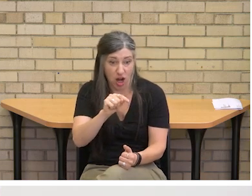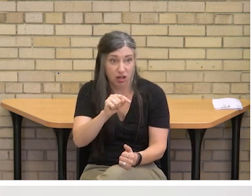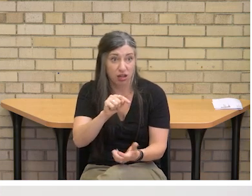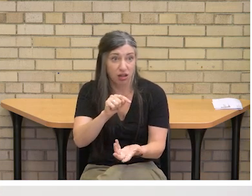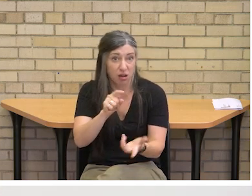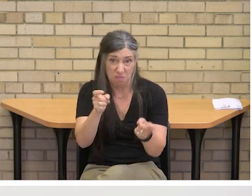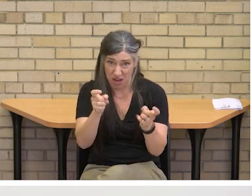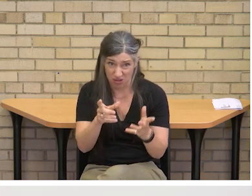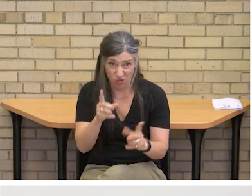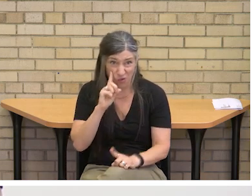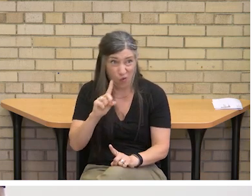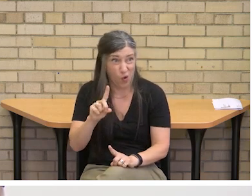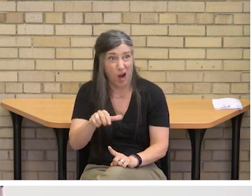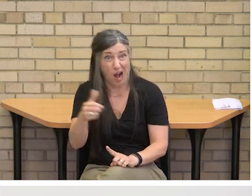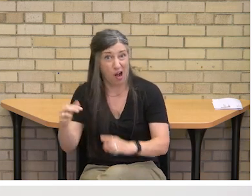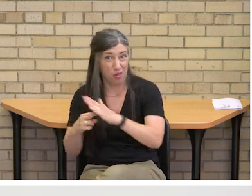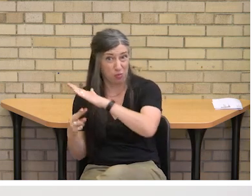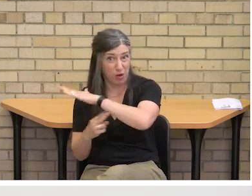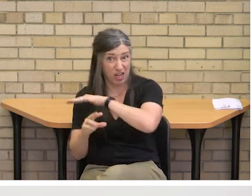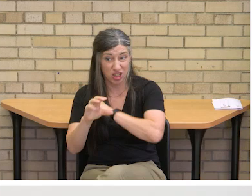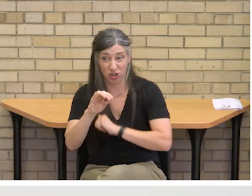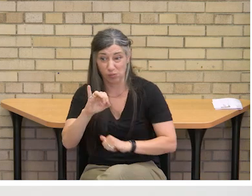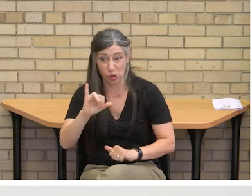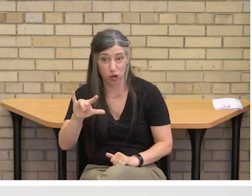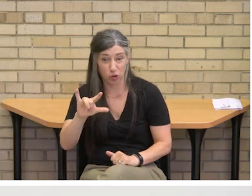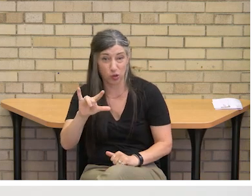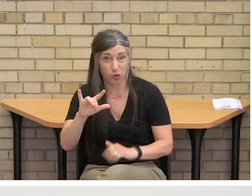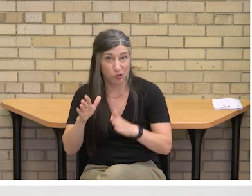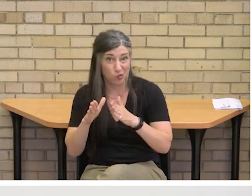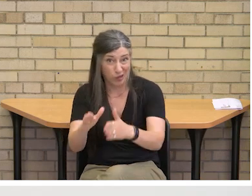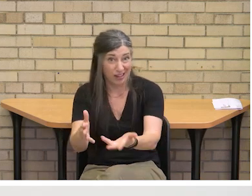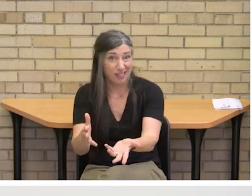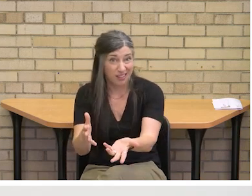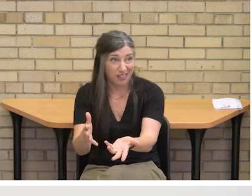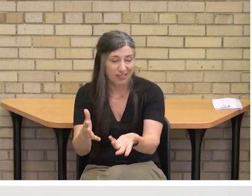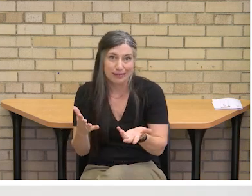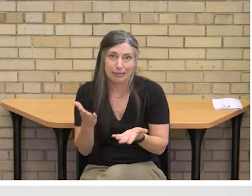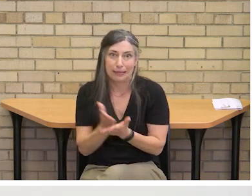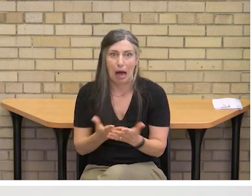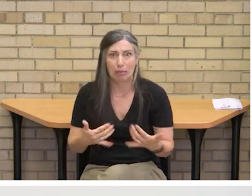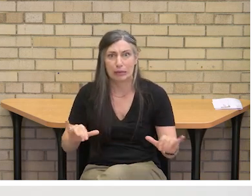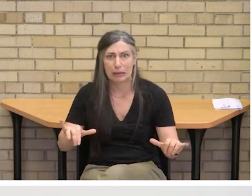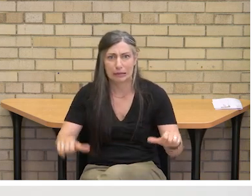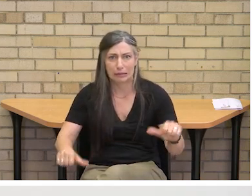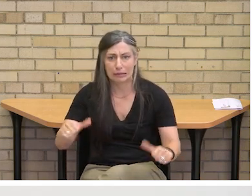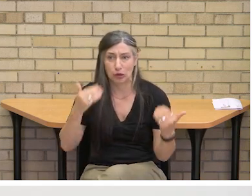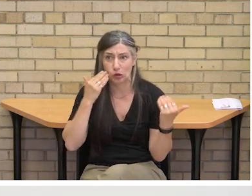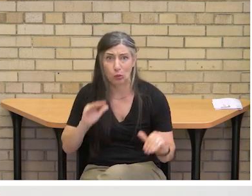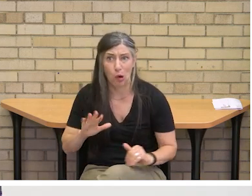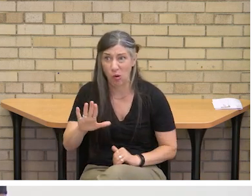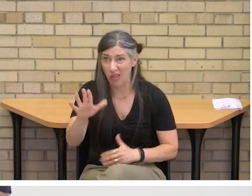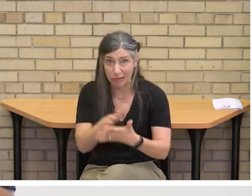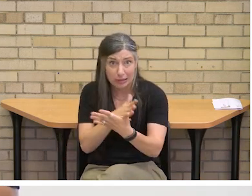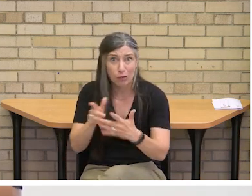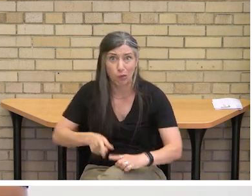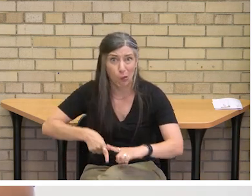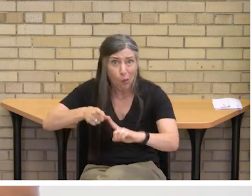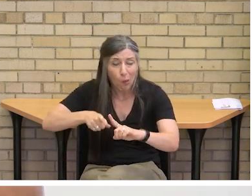Bridge. You know, at the point when we were putting this out to bid, there's still some uncertainty. I know that is their schedule. They're working towards